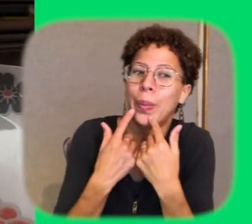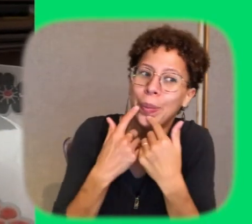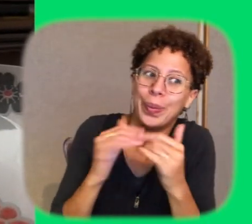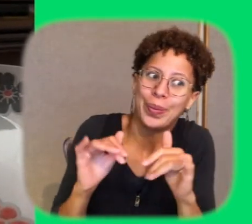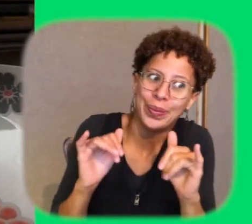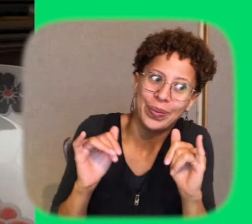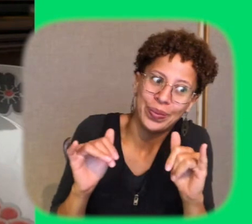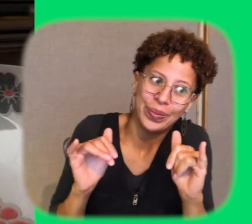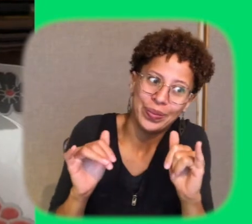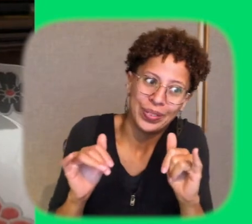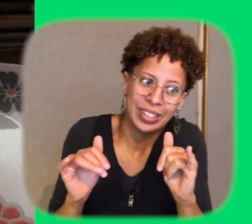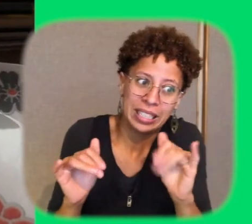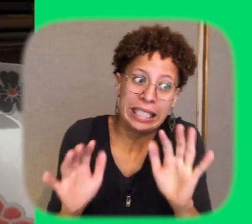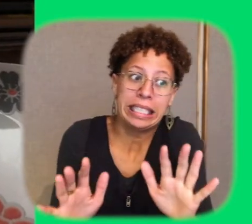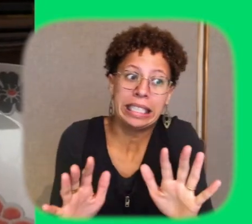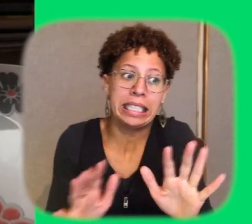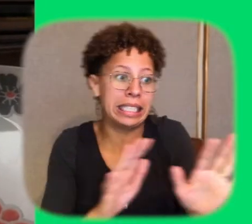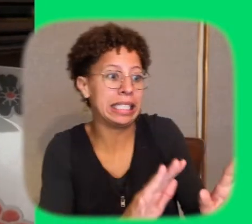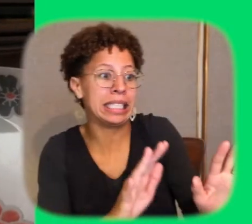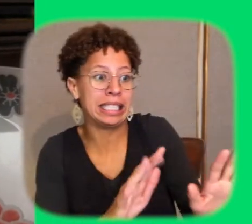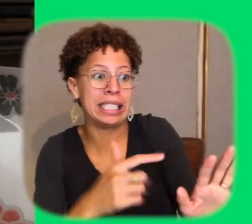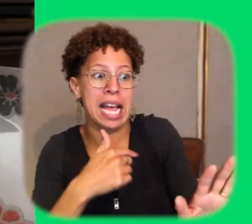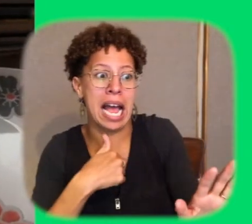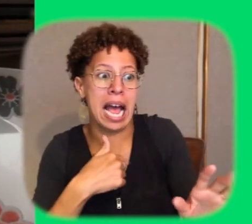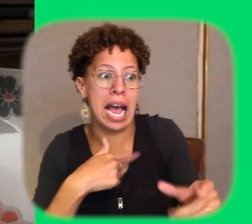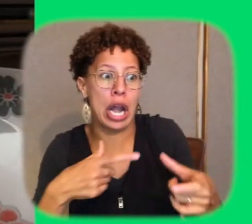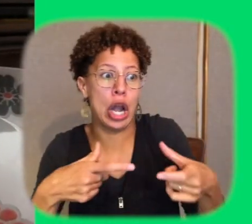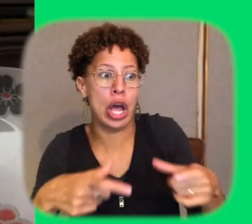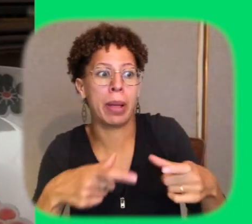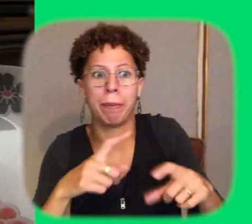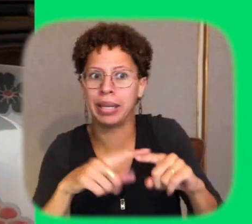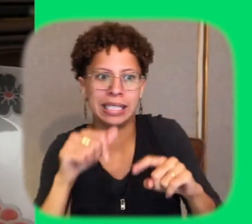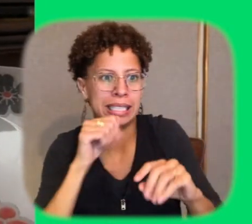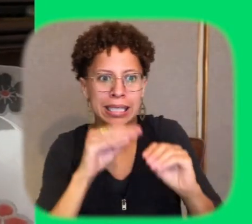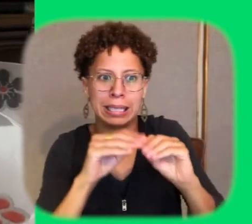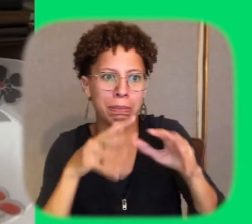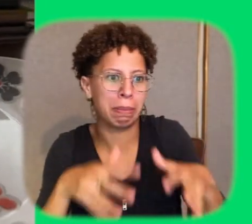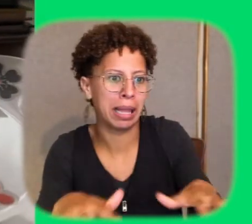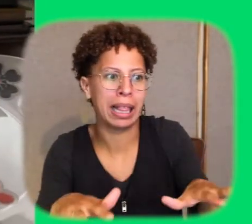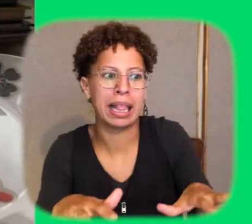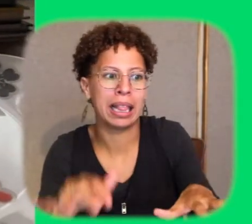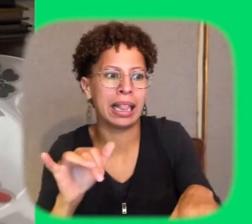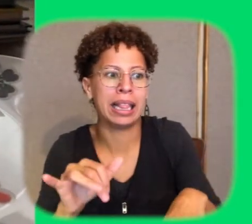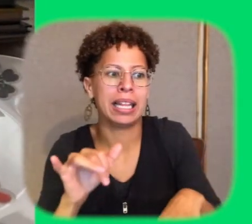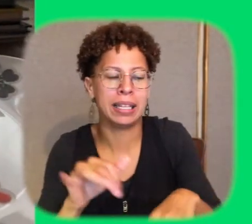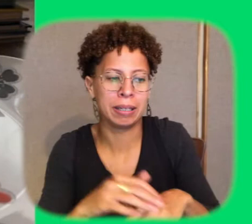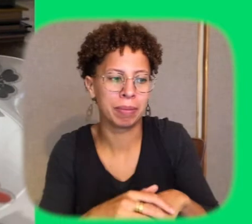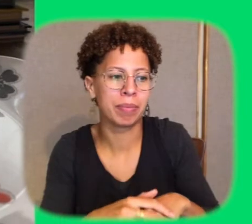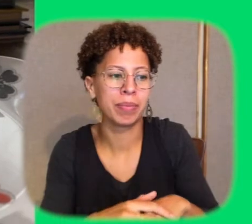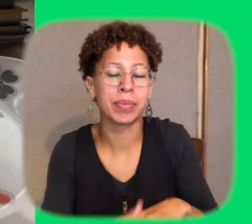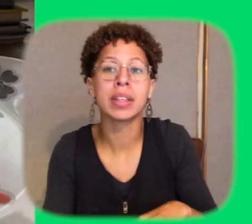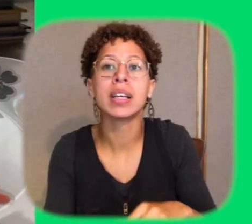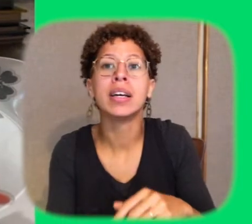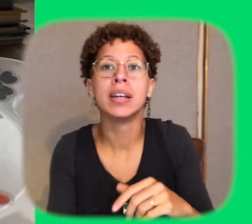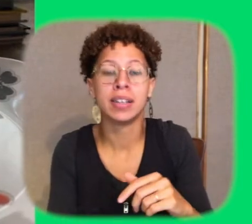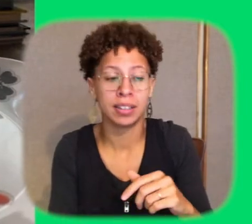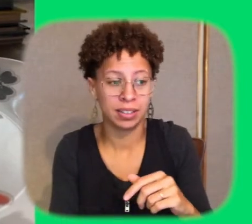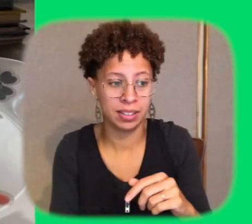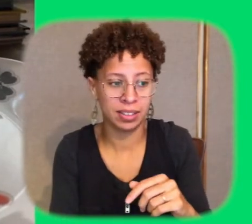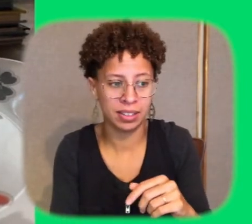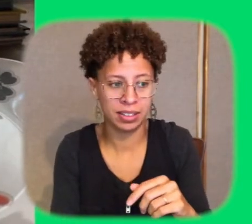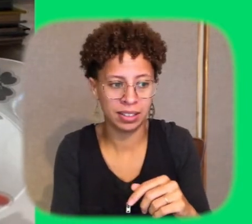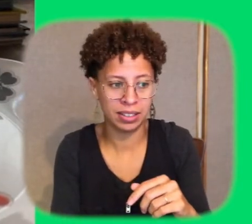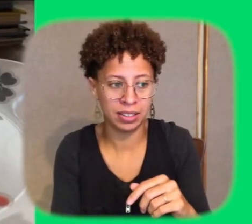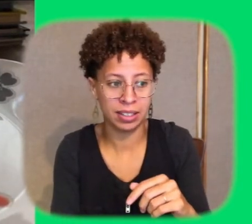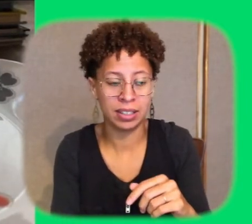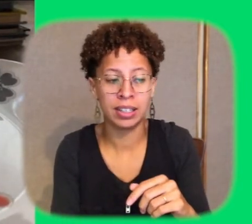Oh, I knocked the plate. Oh, it didn't spill over. My fault. Not really your fault, because nothing happened. Okay,